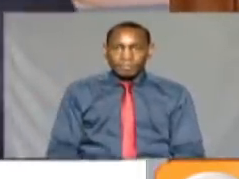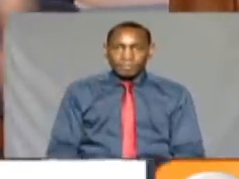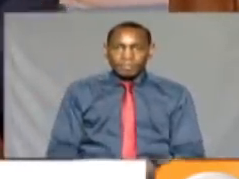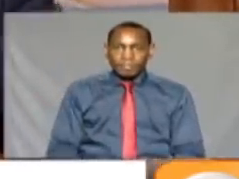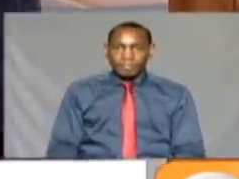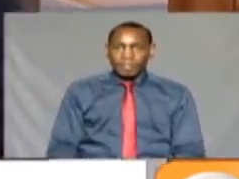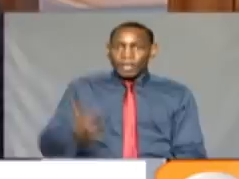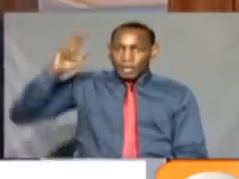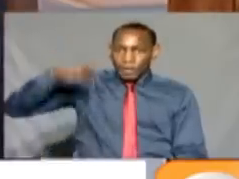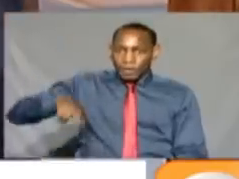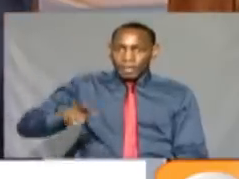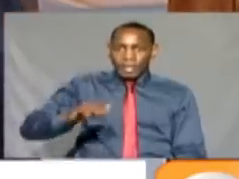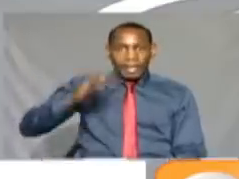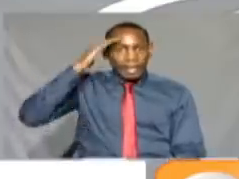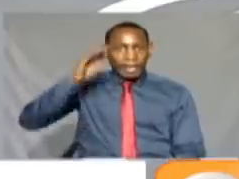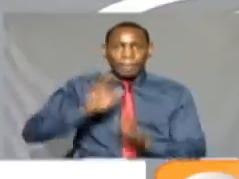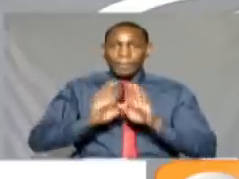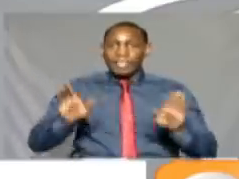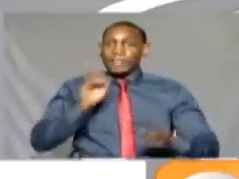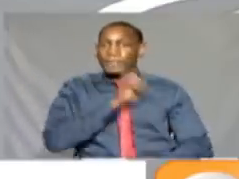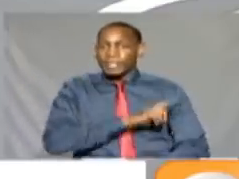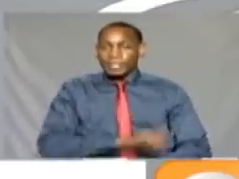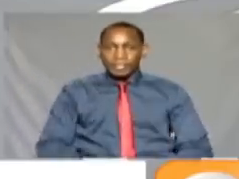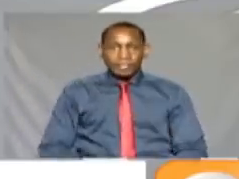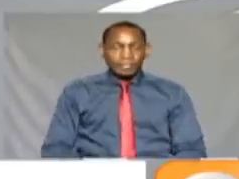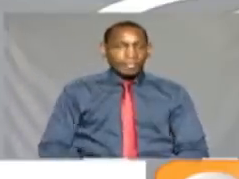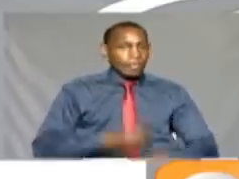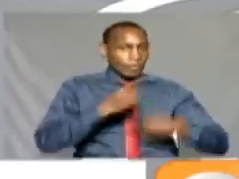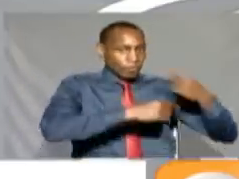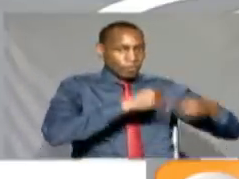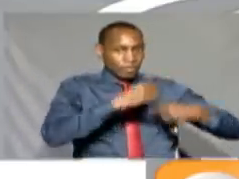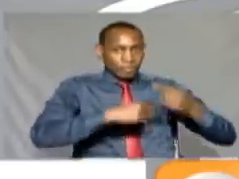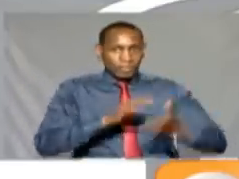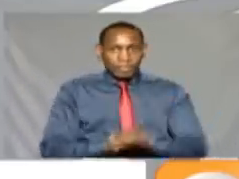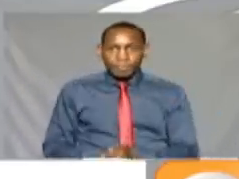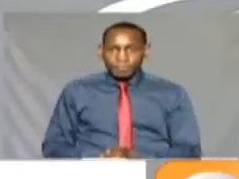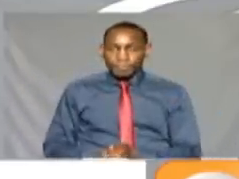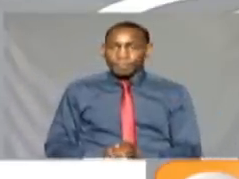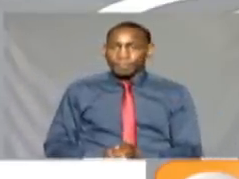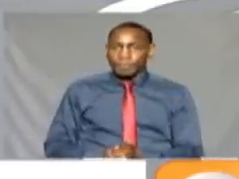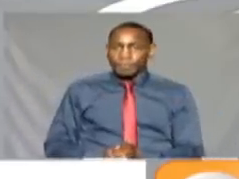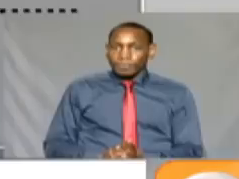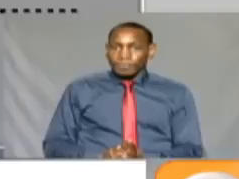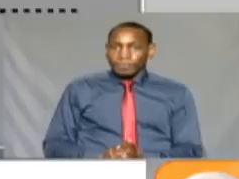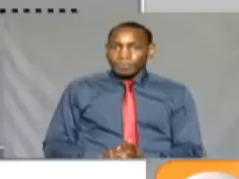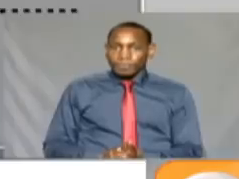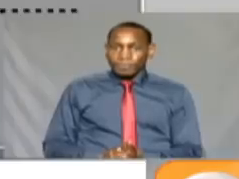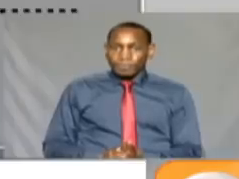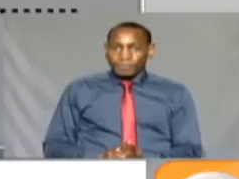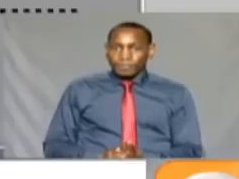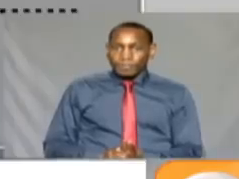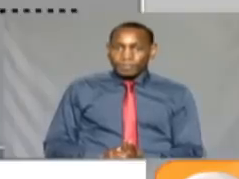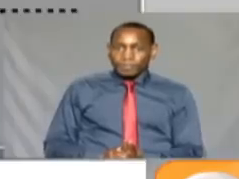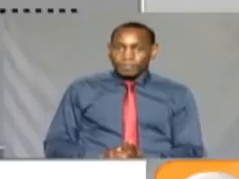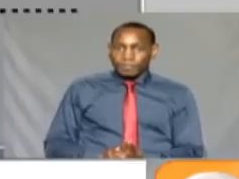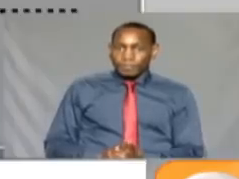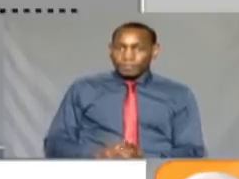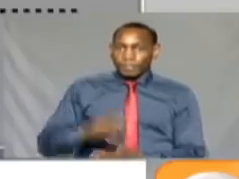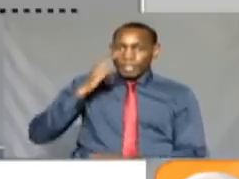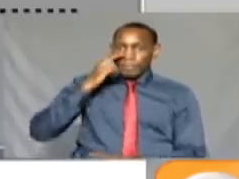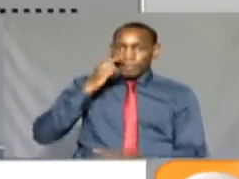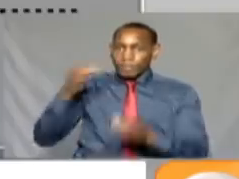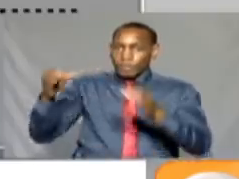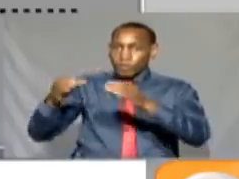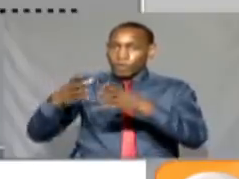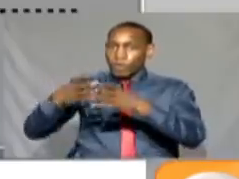Rongai. Salamu. Bas. Mini memaliza sangu. Wendelea. Zephania Obaga. Where did the ridiculous comedians